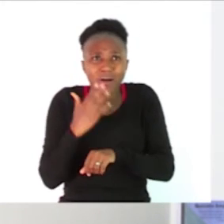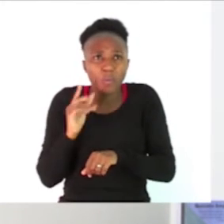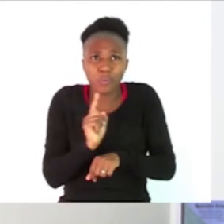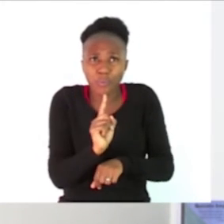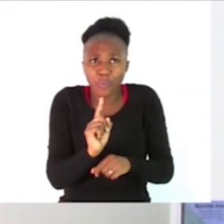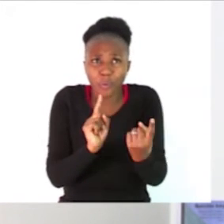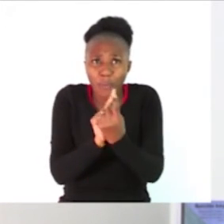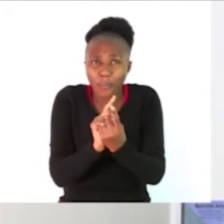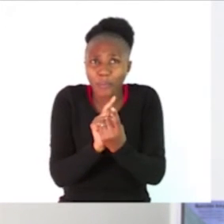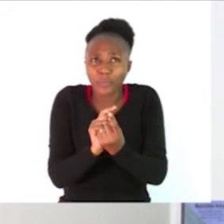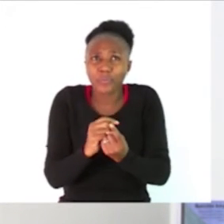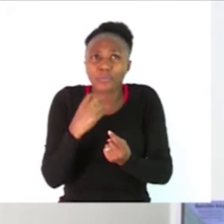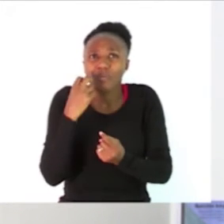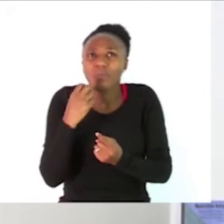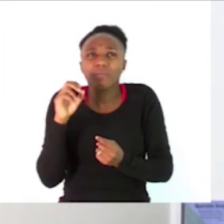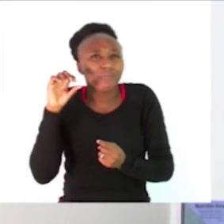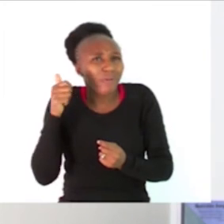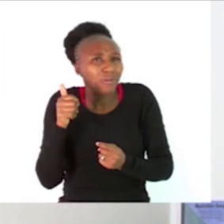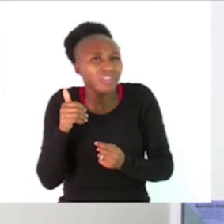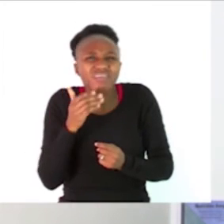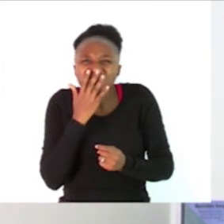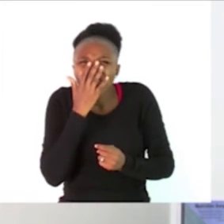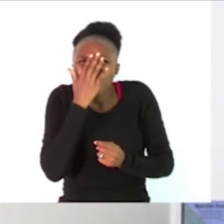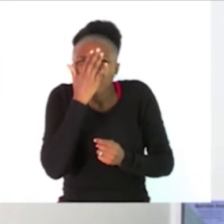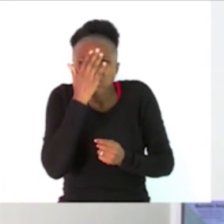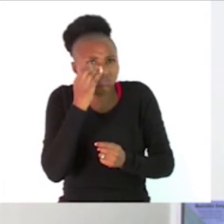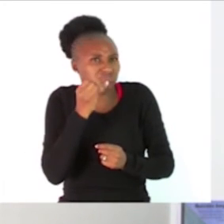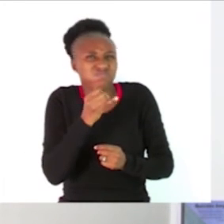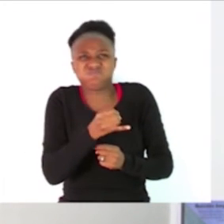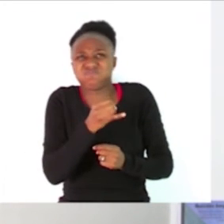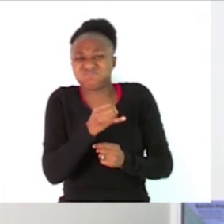and the onions that we eat. They give us